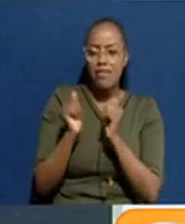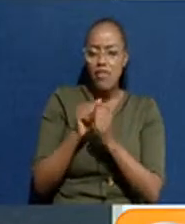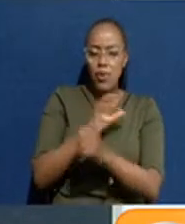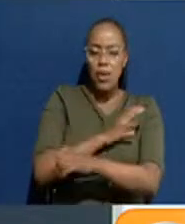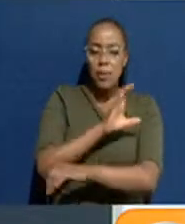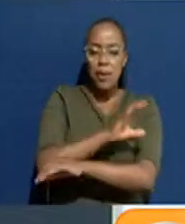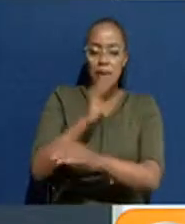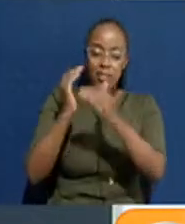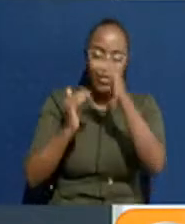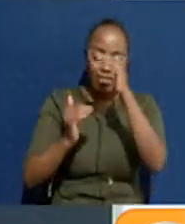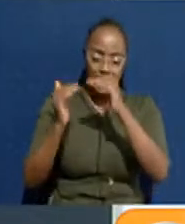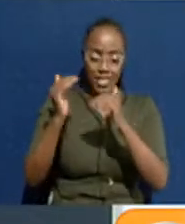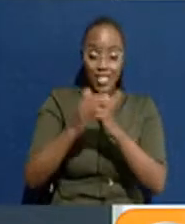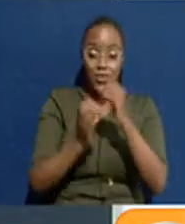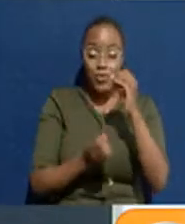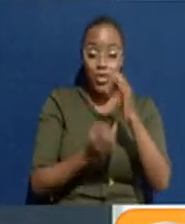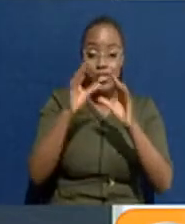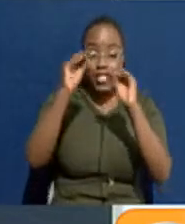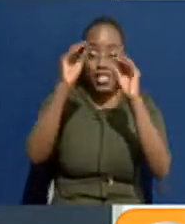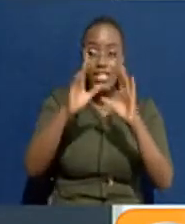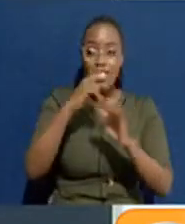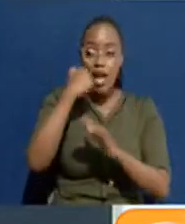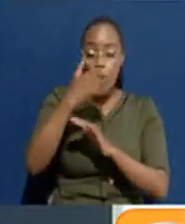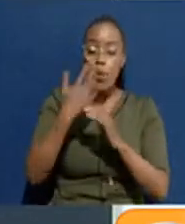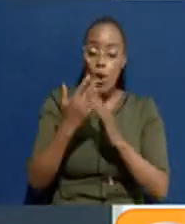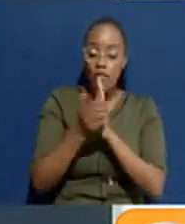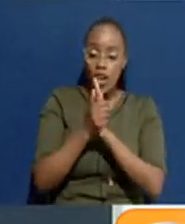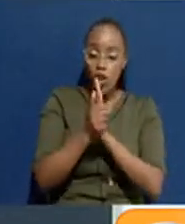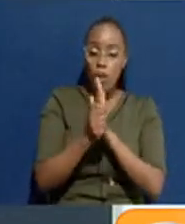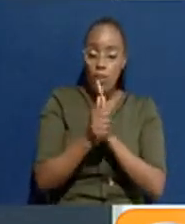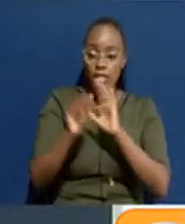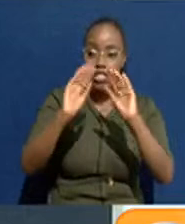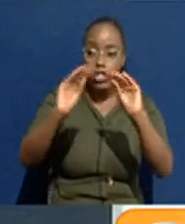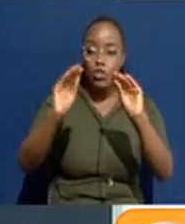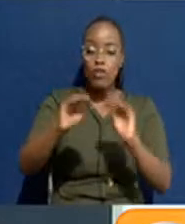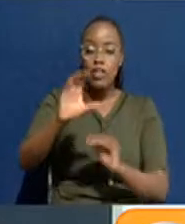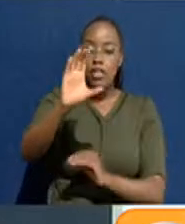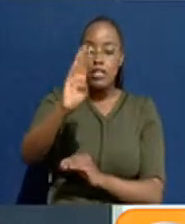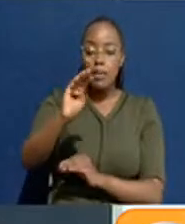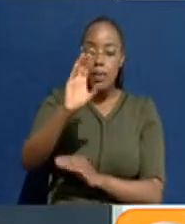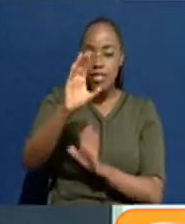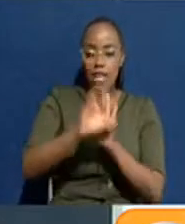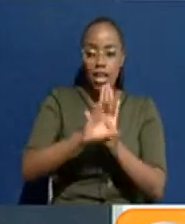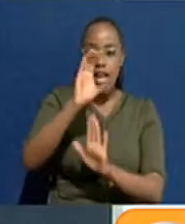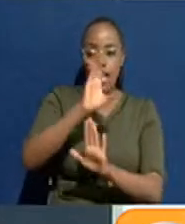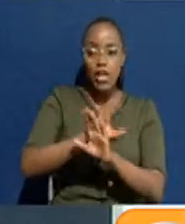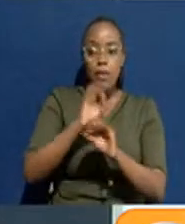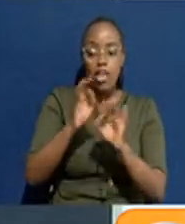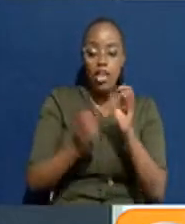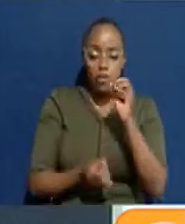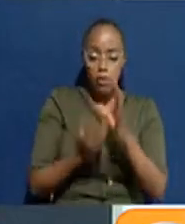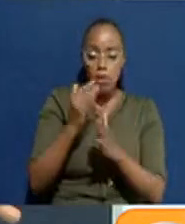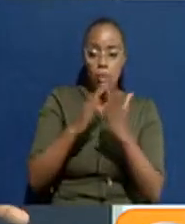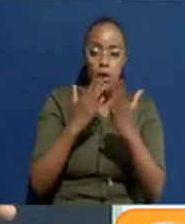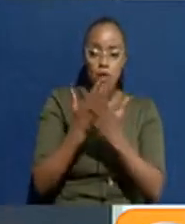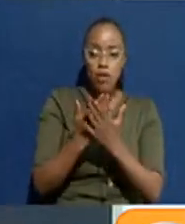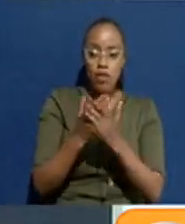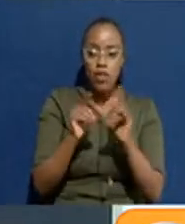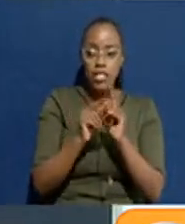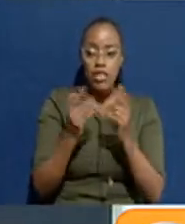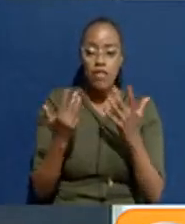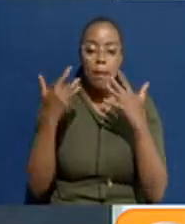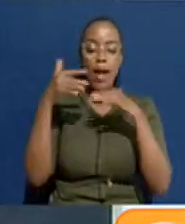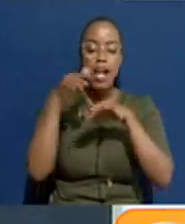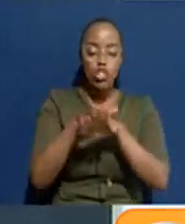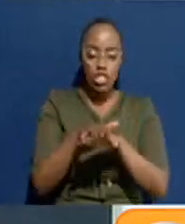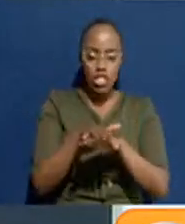for example, to produce teachers who are capable to teach CBC curriculum. If we come up with a proposal like merging